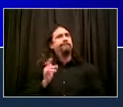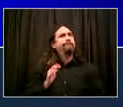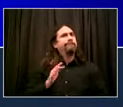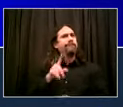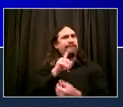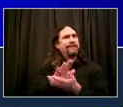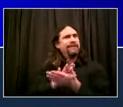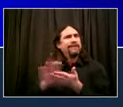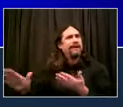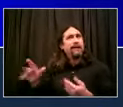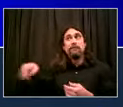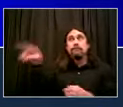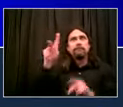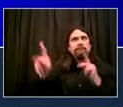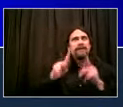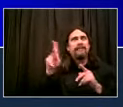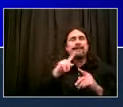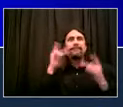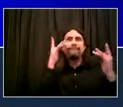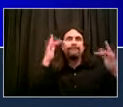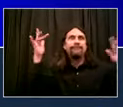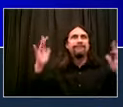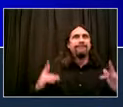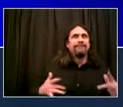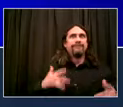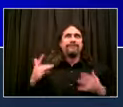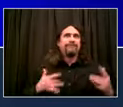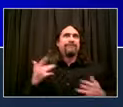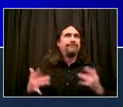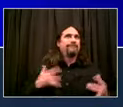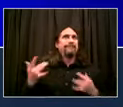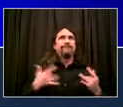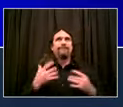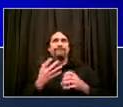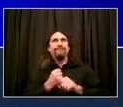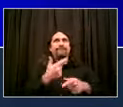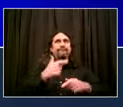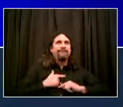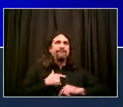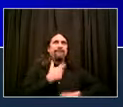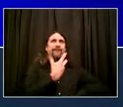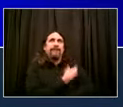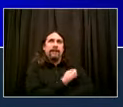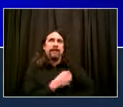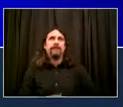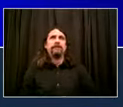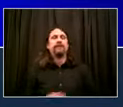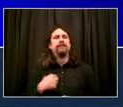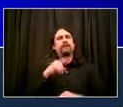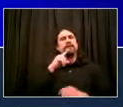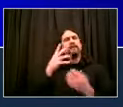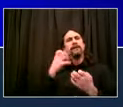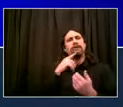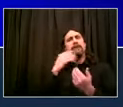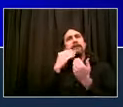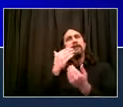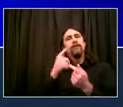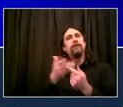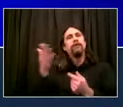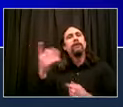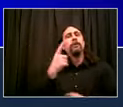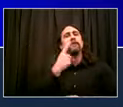vaccine. And I thank everyone who's part of that Red Hook Center for the good work they're doing. And I also had the joy on Friday of being out in Staten Island at the Empire